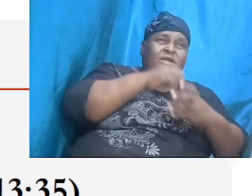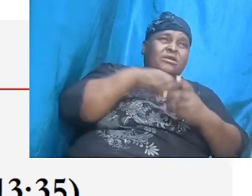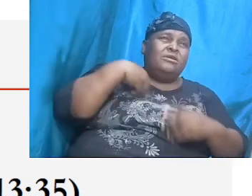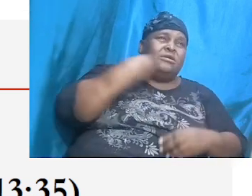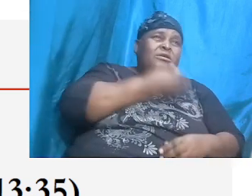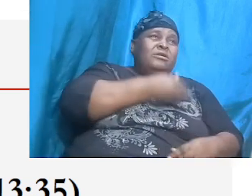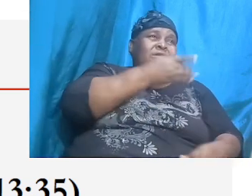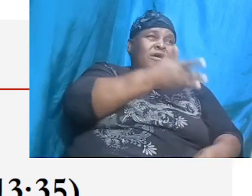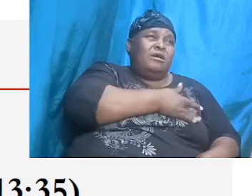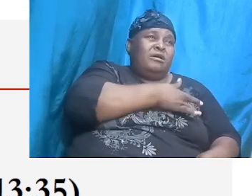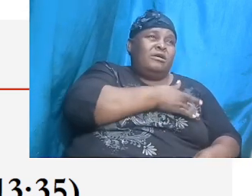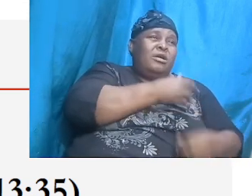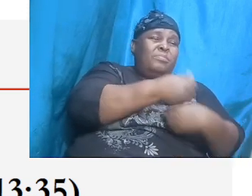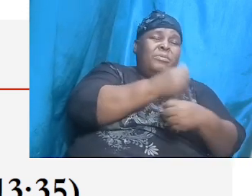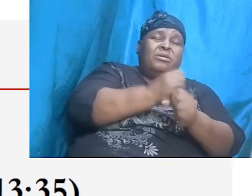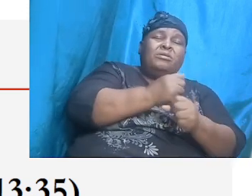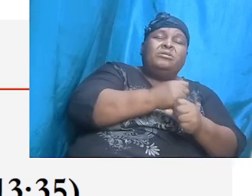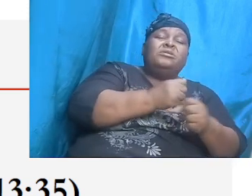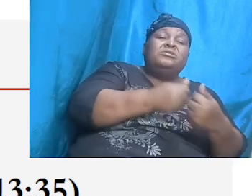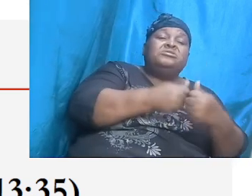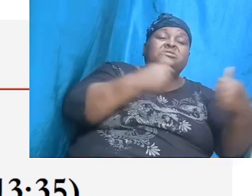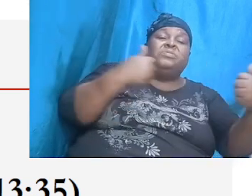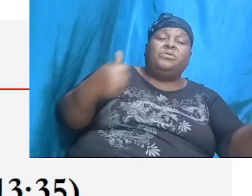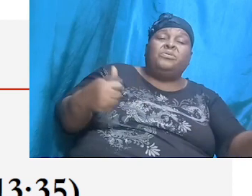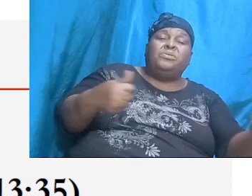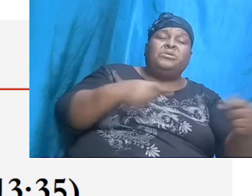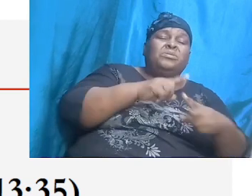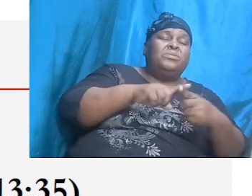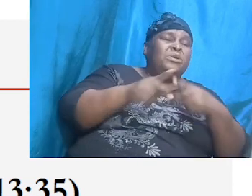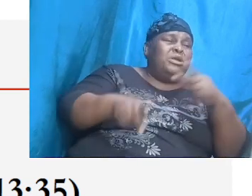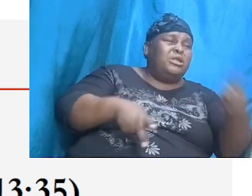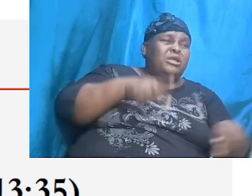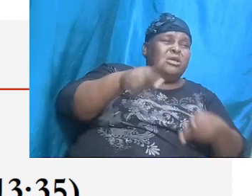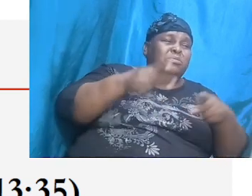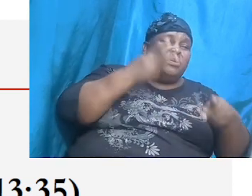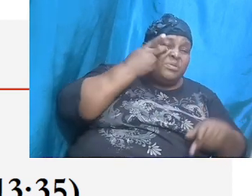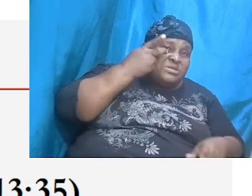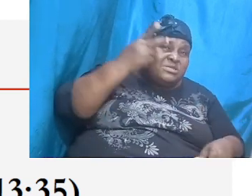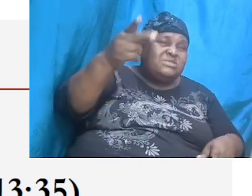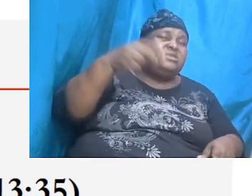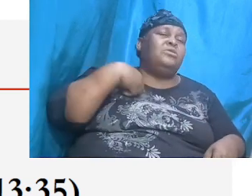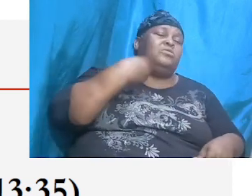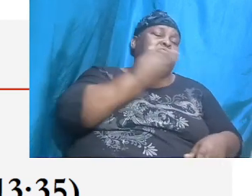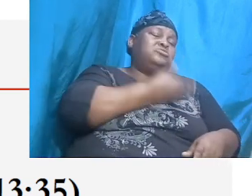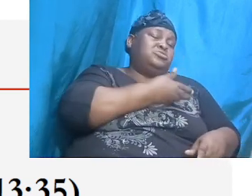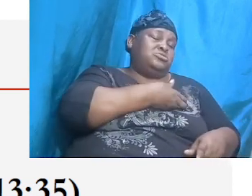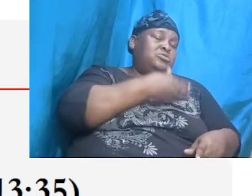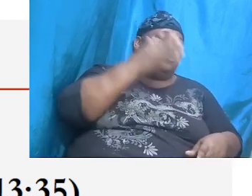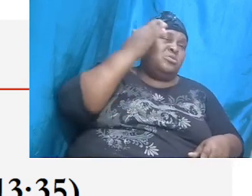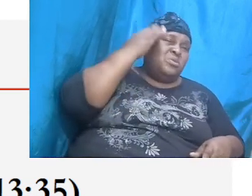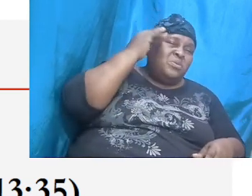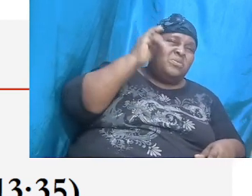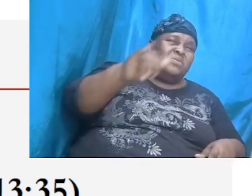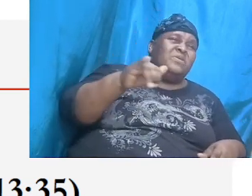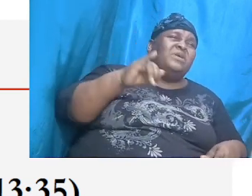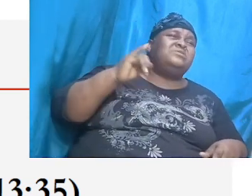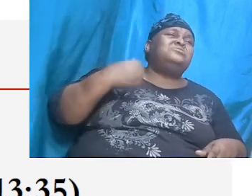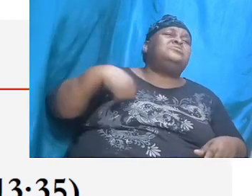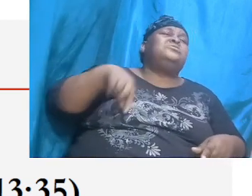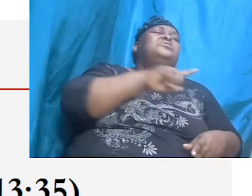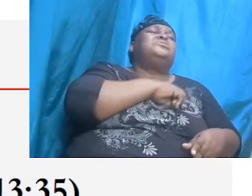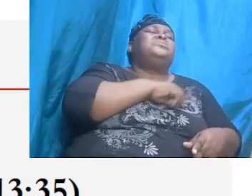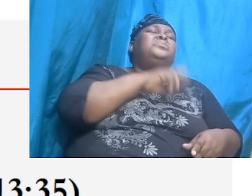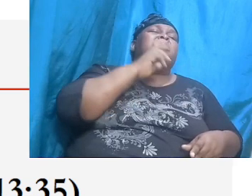and sets us apart, so that people, when they see us, they know that we were consecrated, we are set apart for